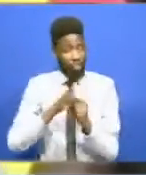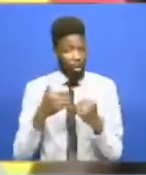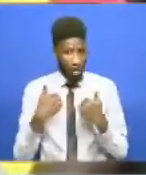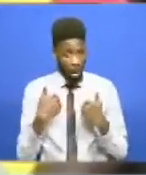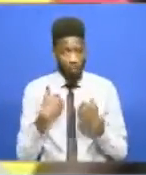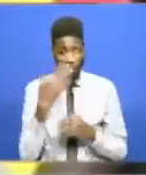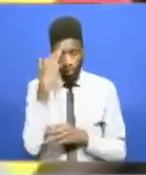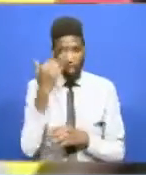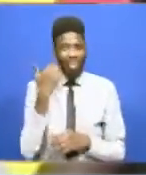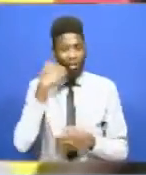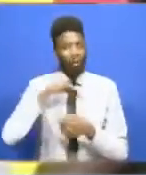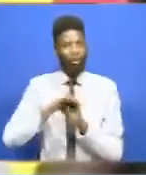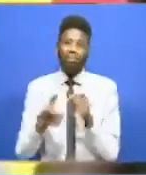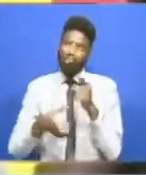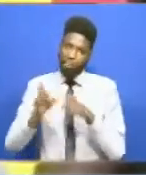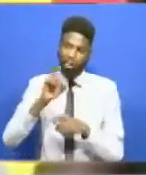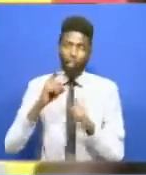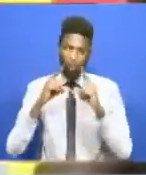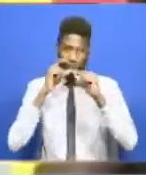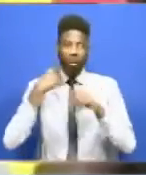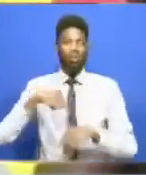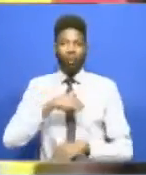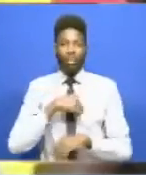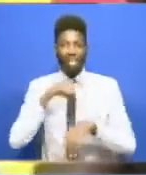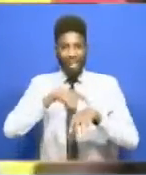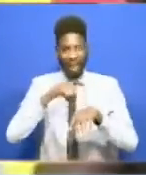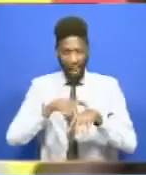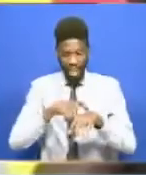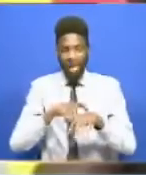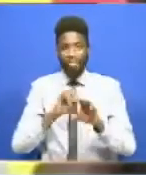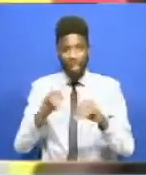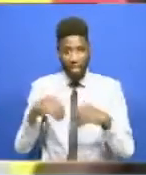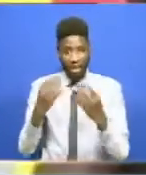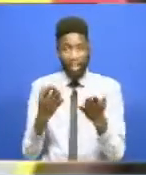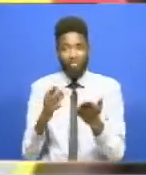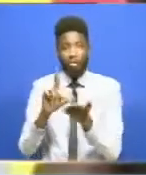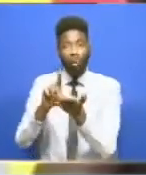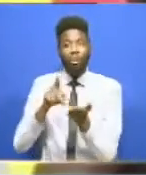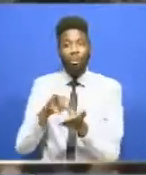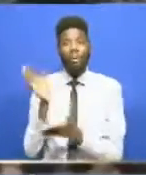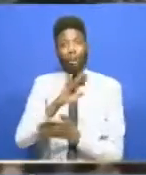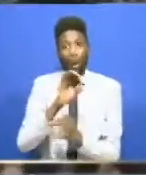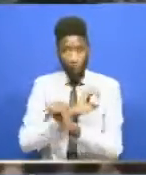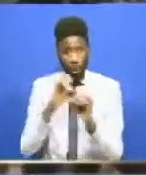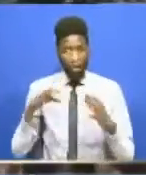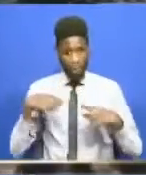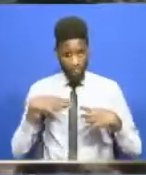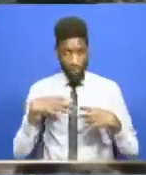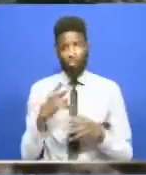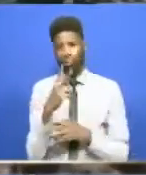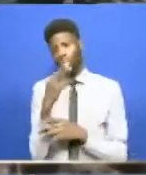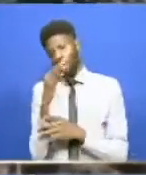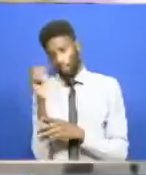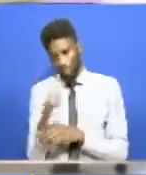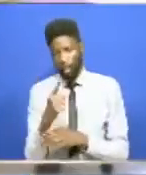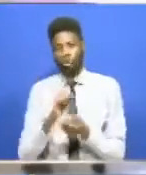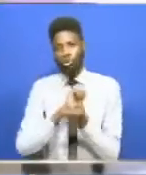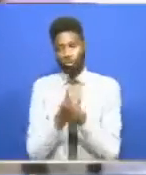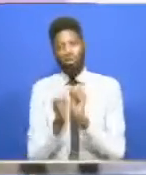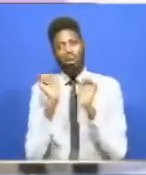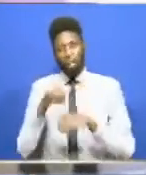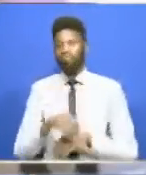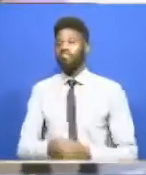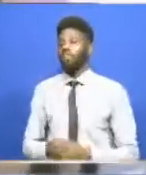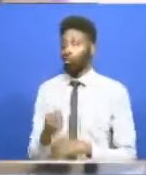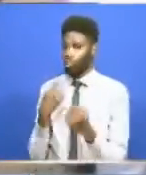are rising, we will give a grace period of 2 to 3 months and we will keep reviewing it. Speaking in Naivasha while inspecting